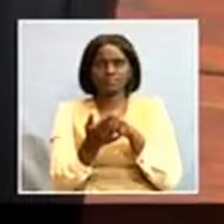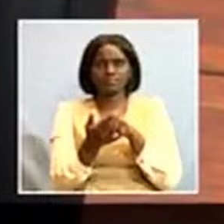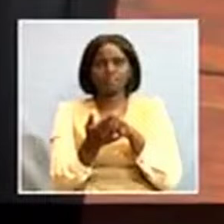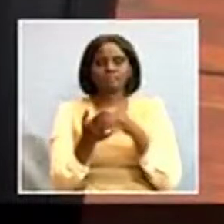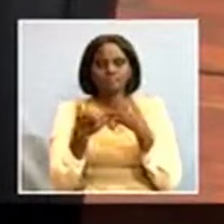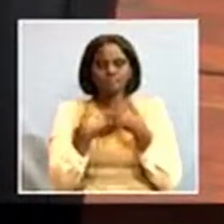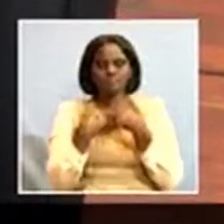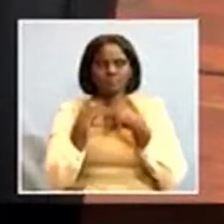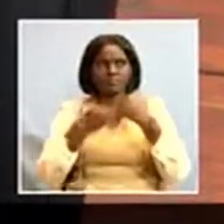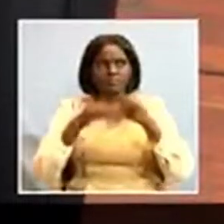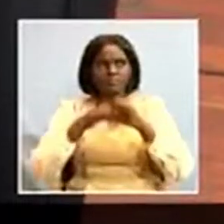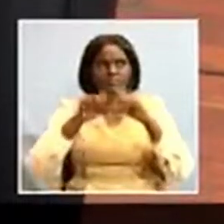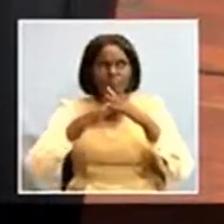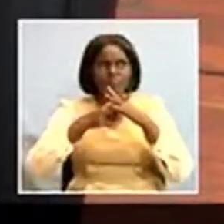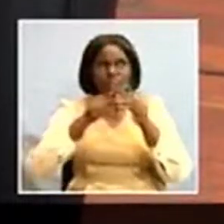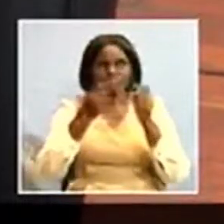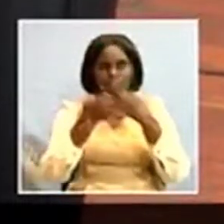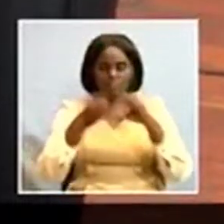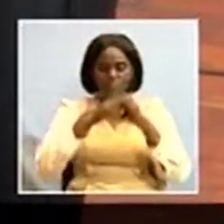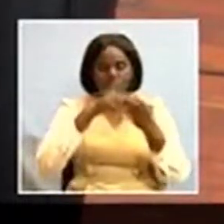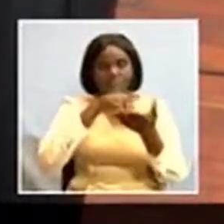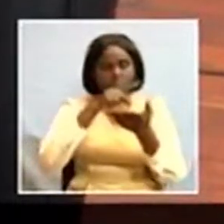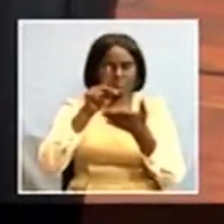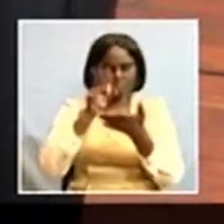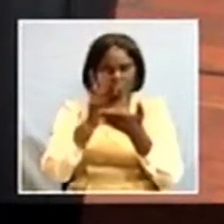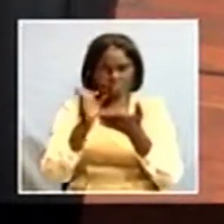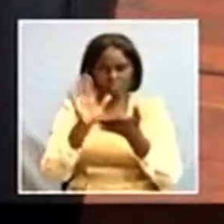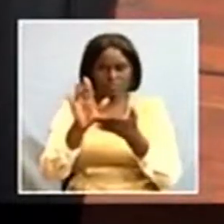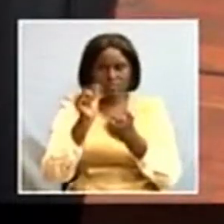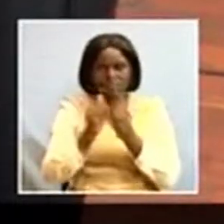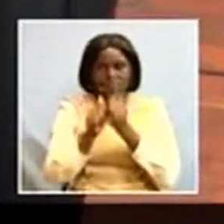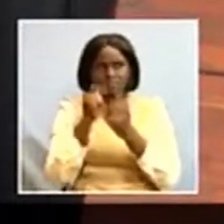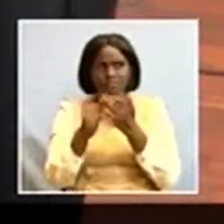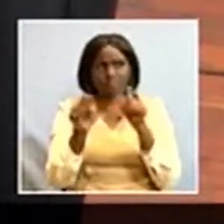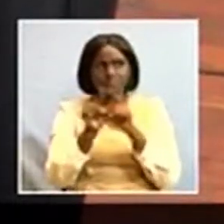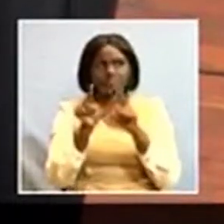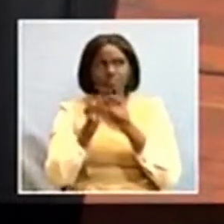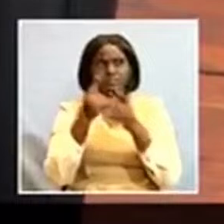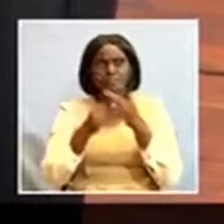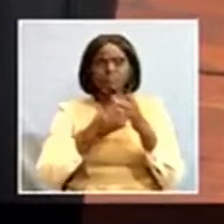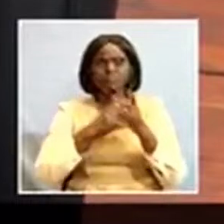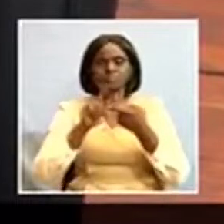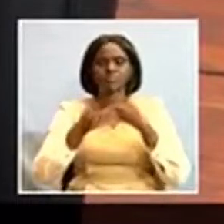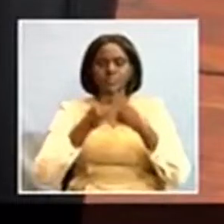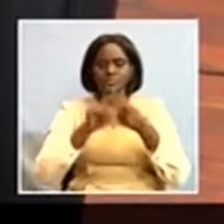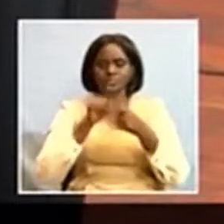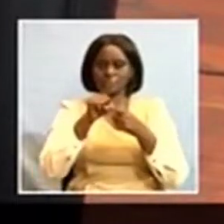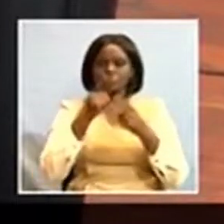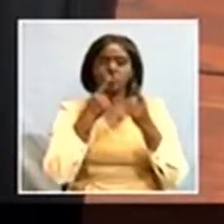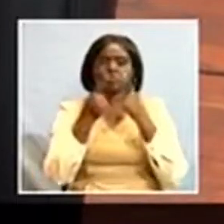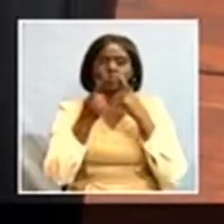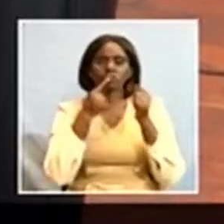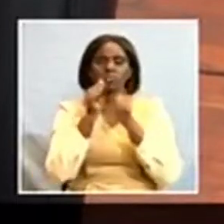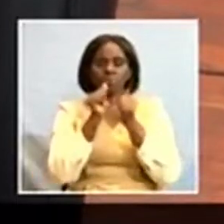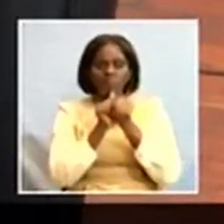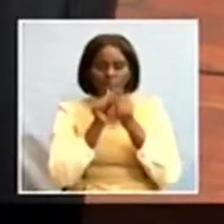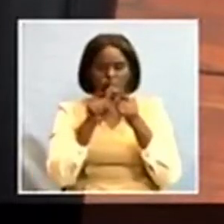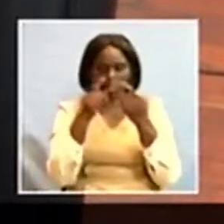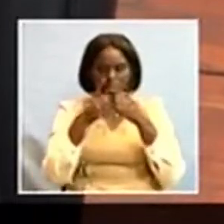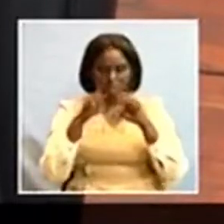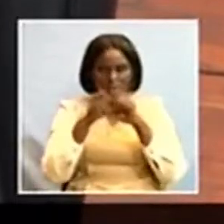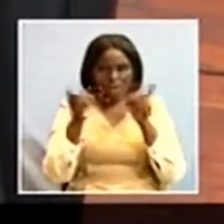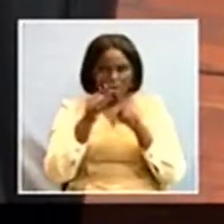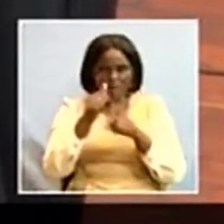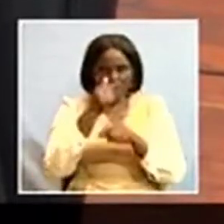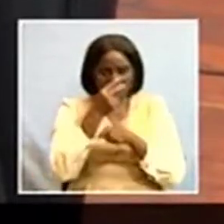they've even started actually even paying, which is actually what my colleague is talking about. But even when you look